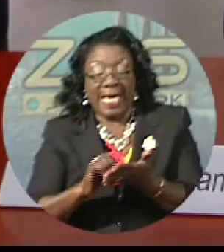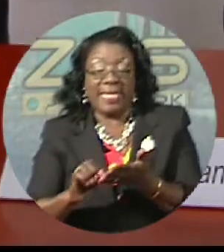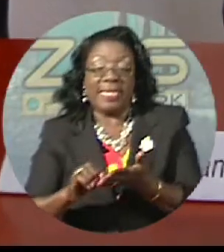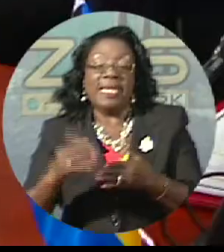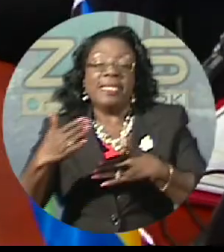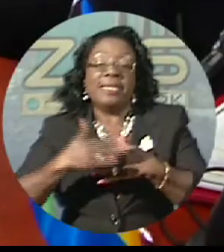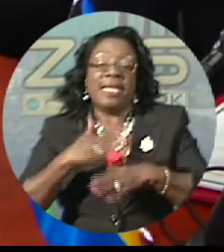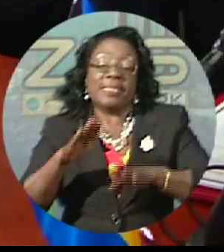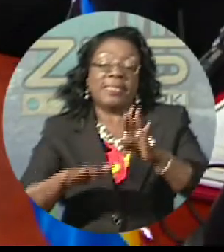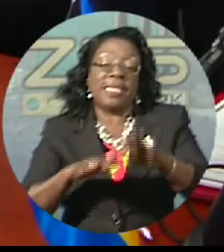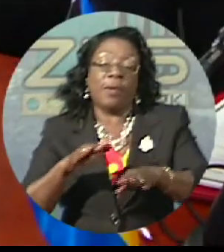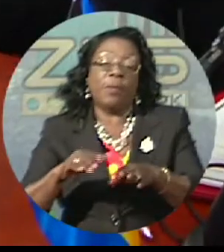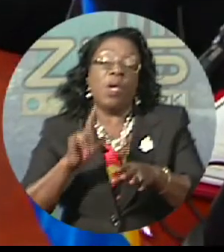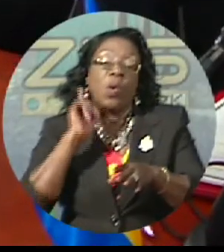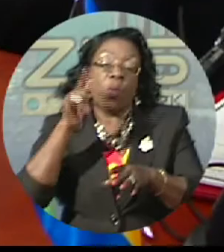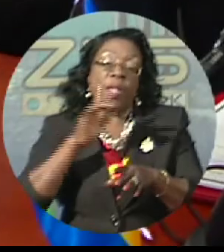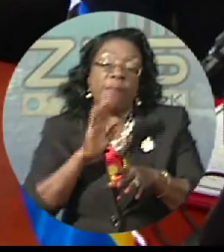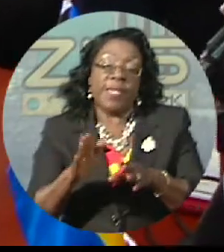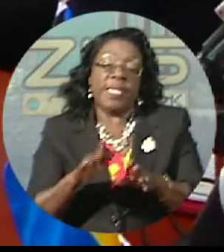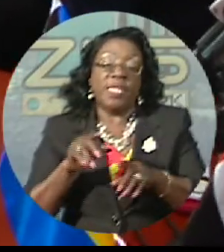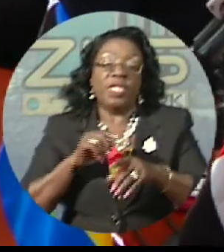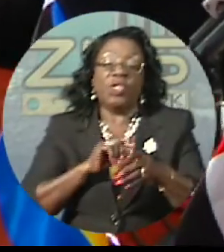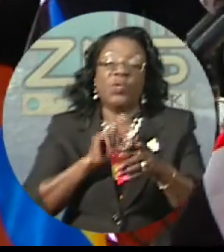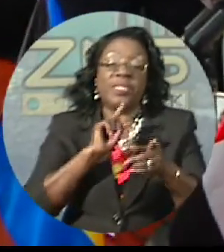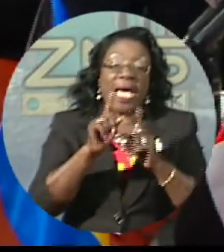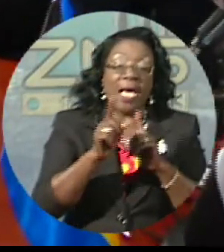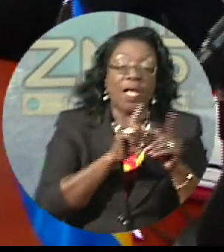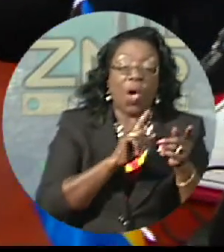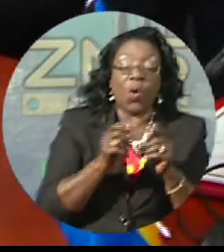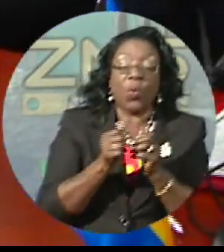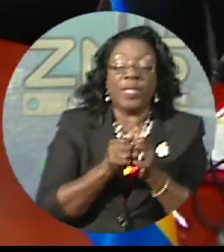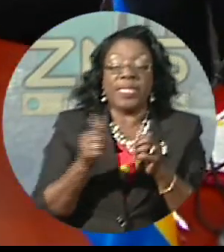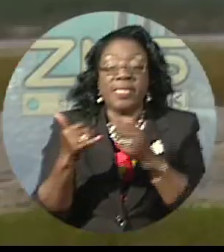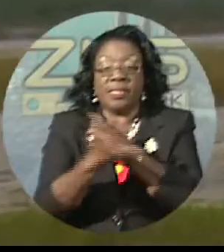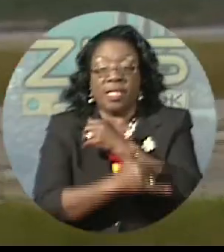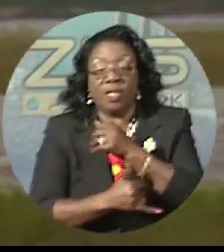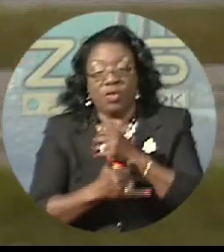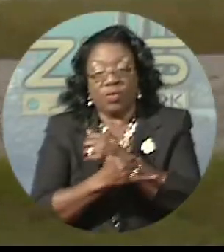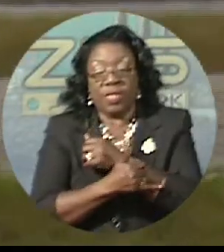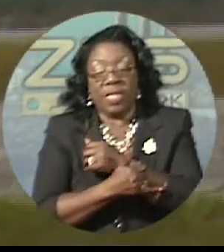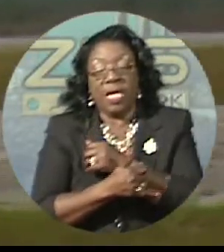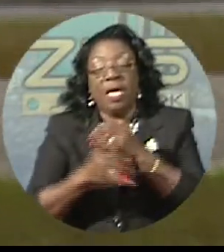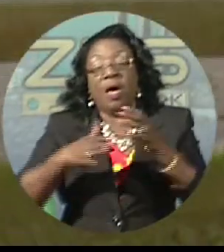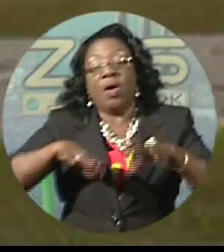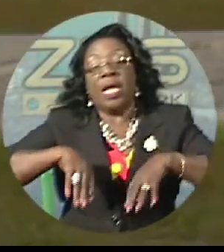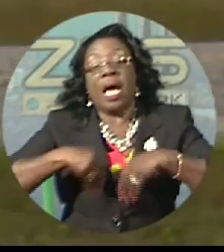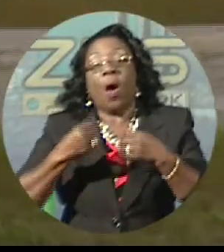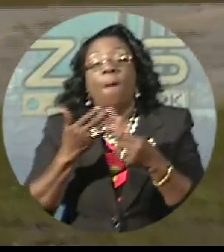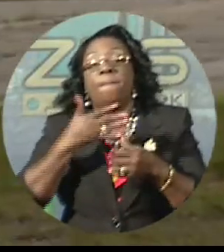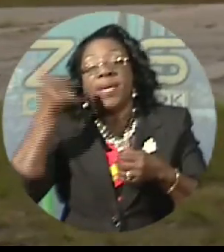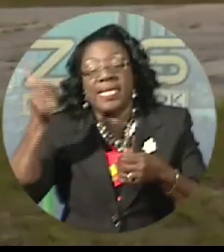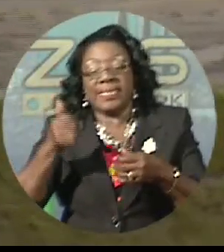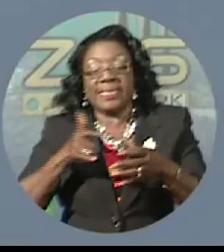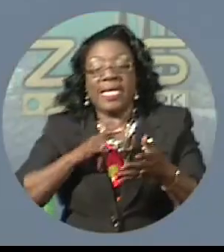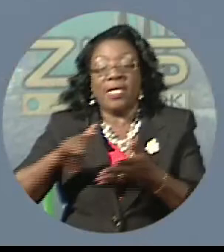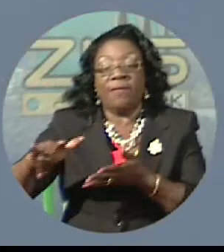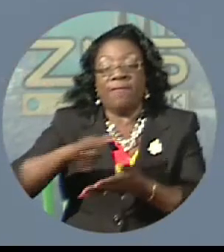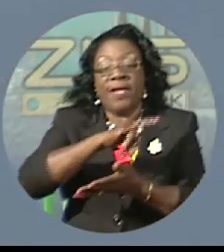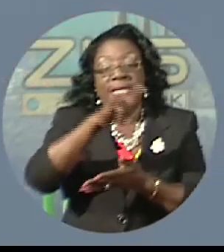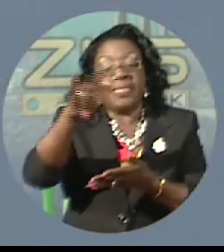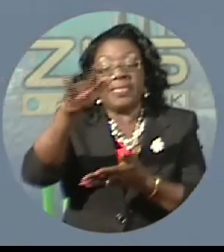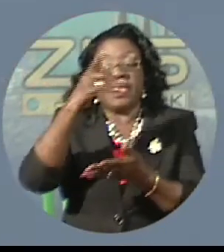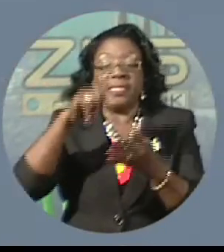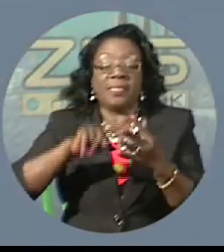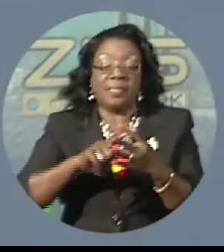will be to dialogue with these countries in conjunction with the Ministry of Tourism on how best air traffic can be initiated.